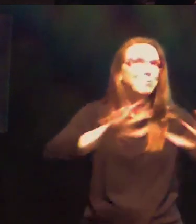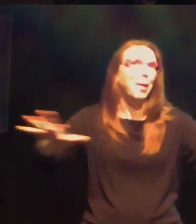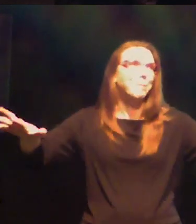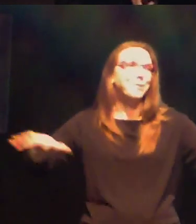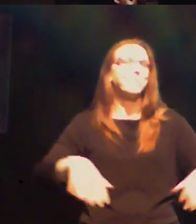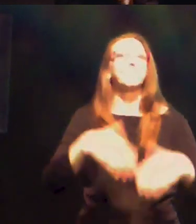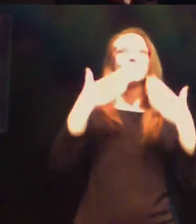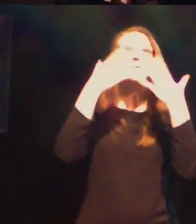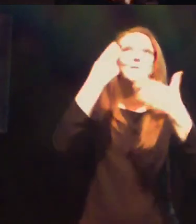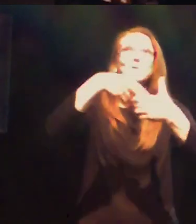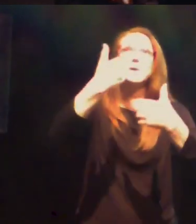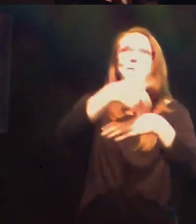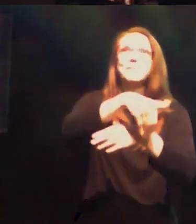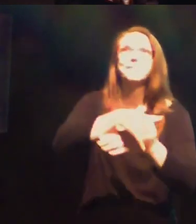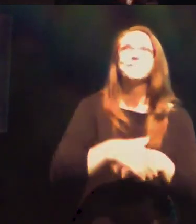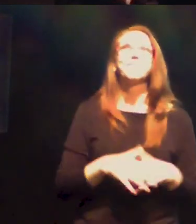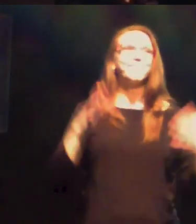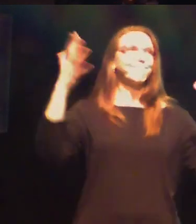tonight.